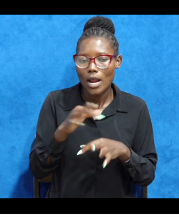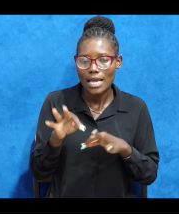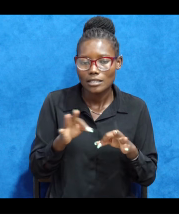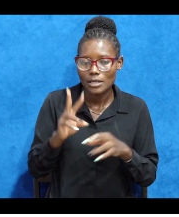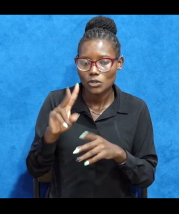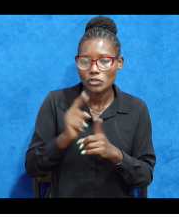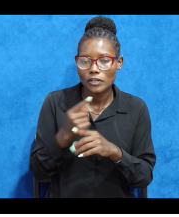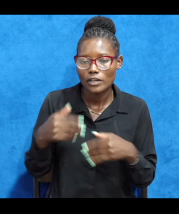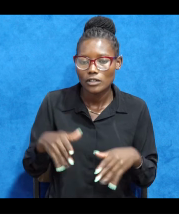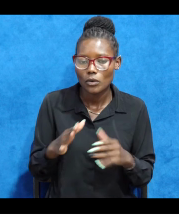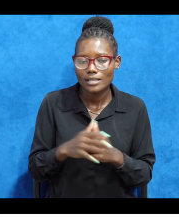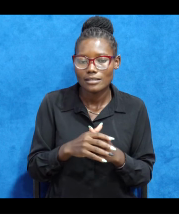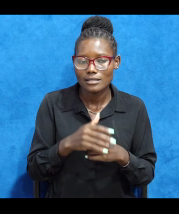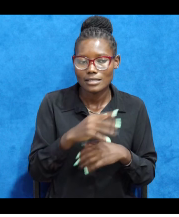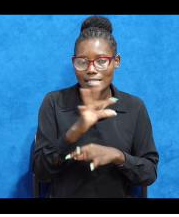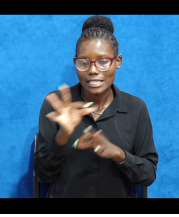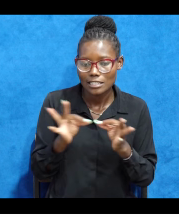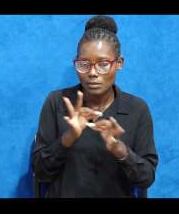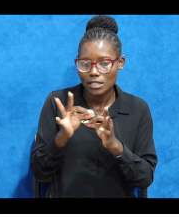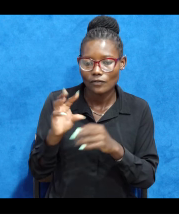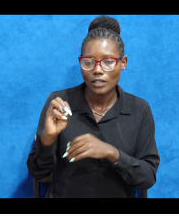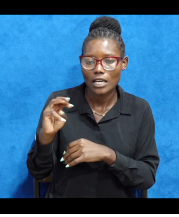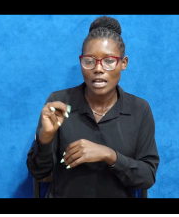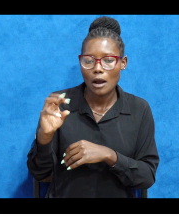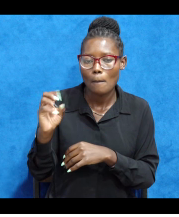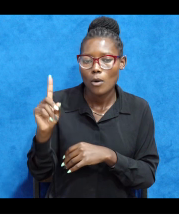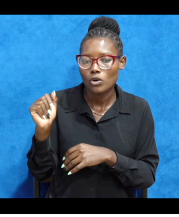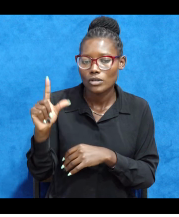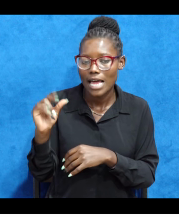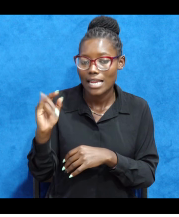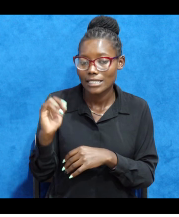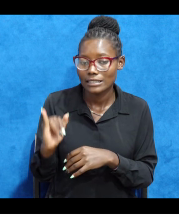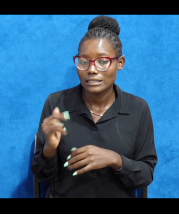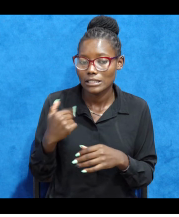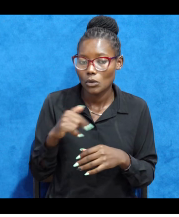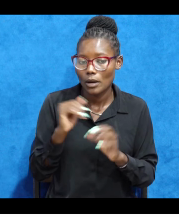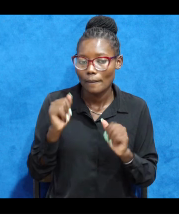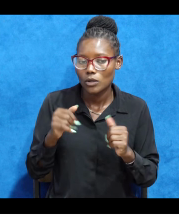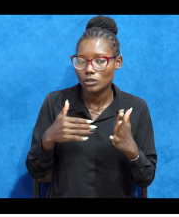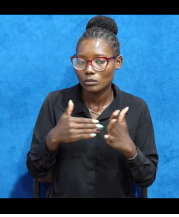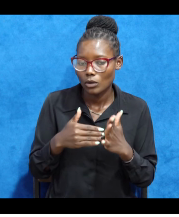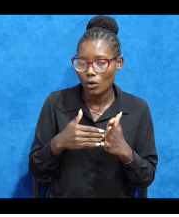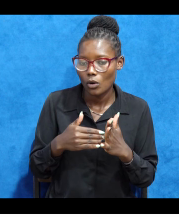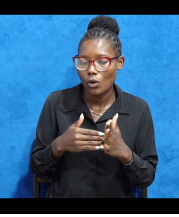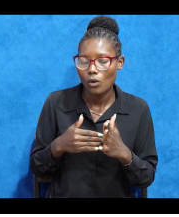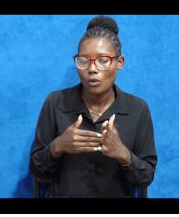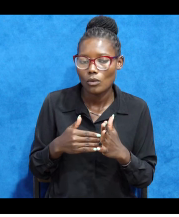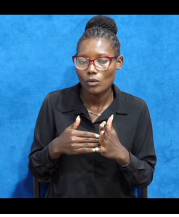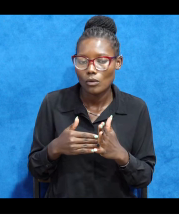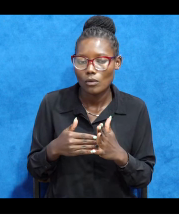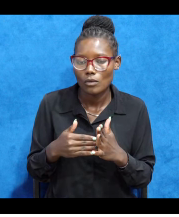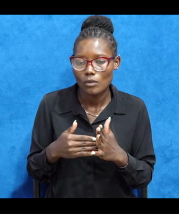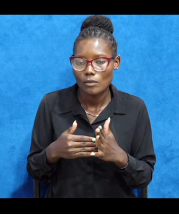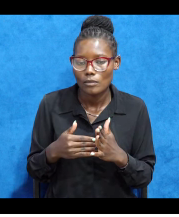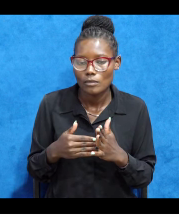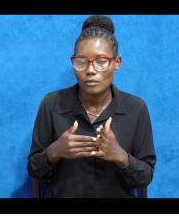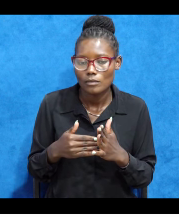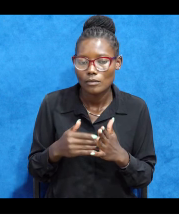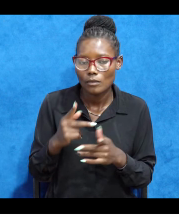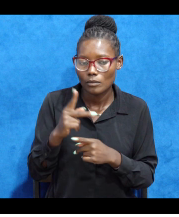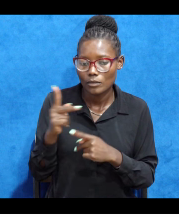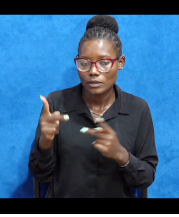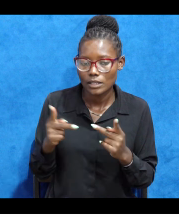interested. So what does applying a constraint look like? We're going to kind of separate it into two different ways